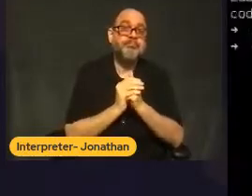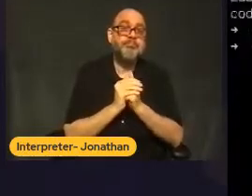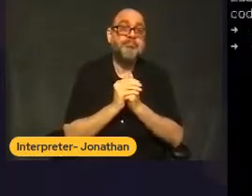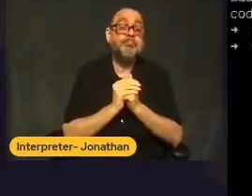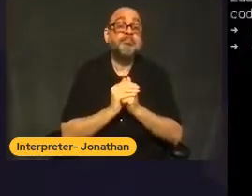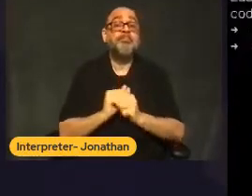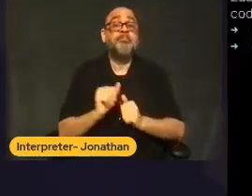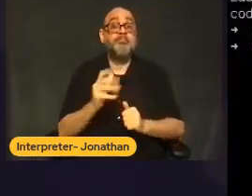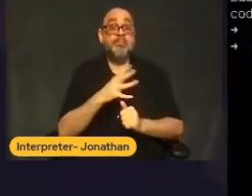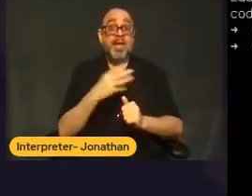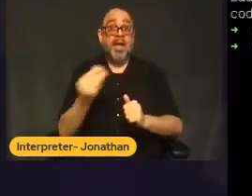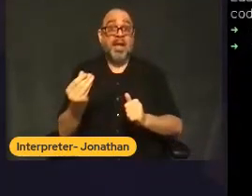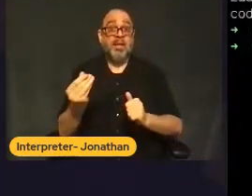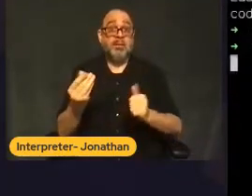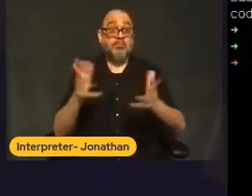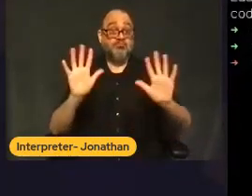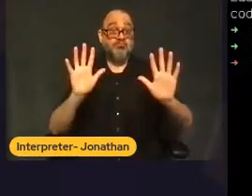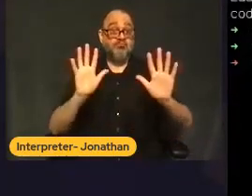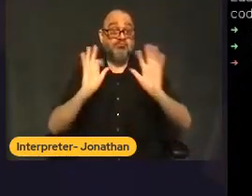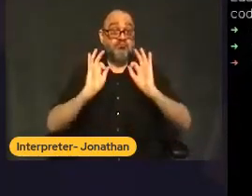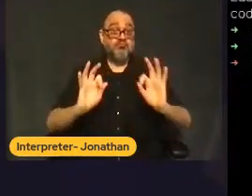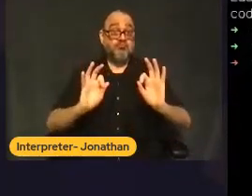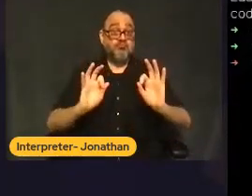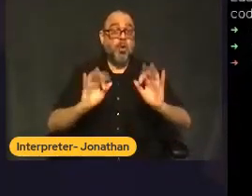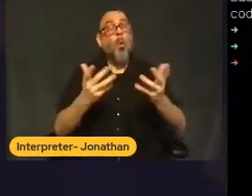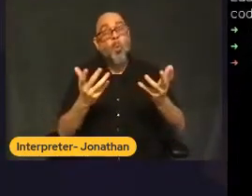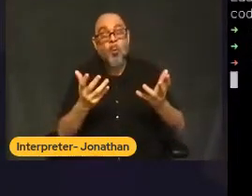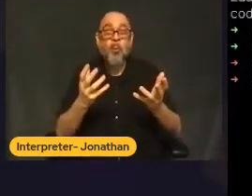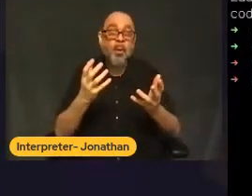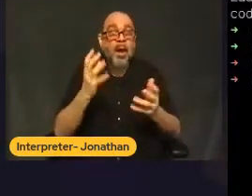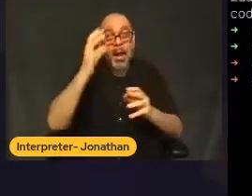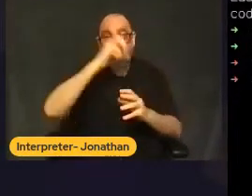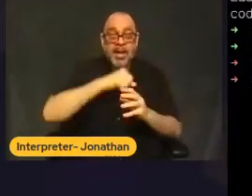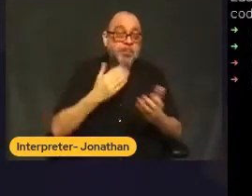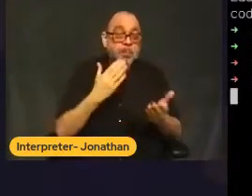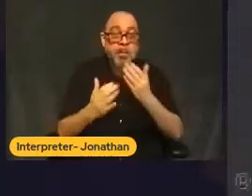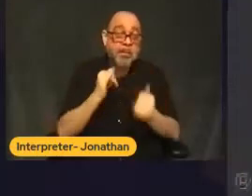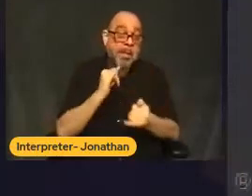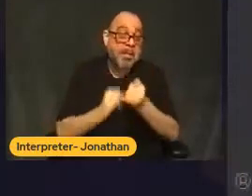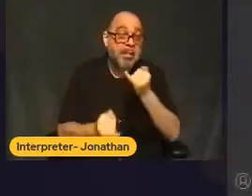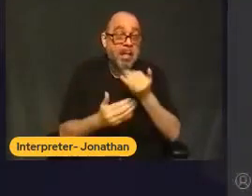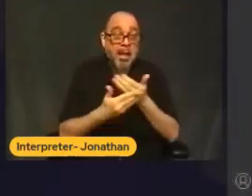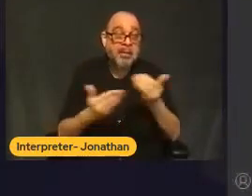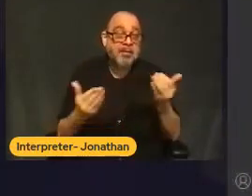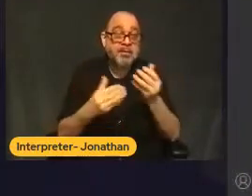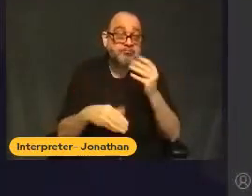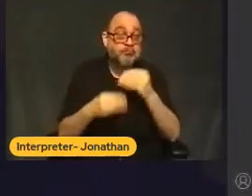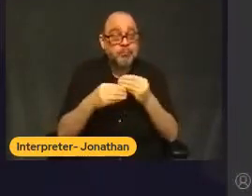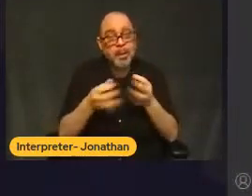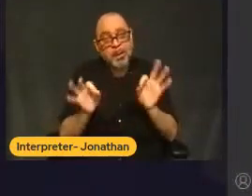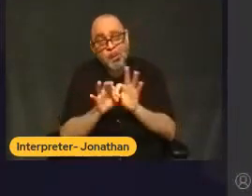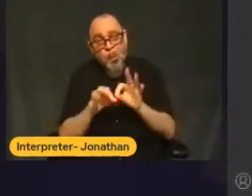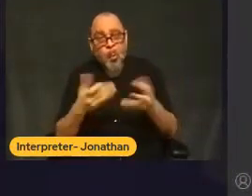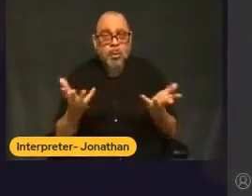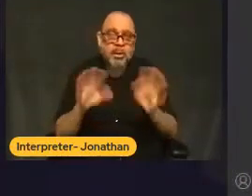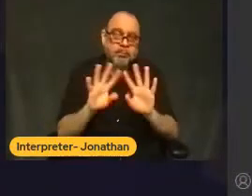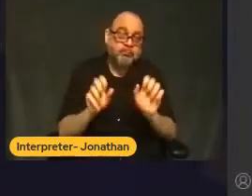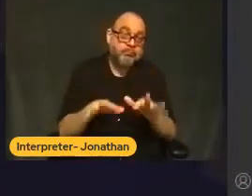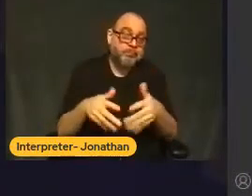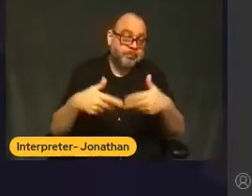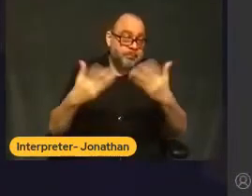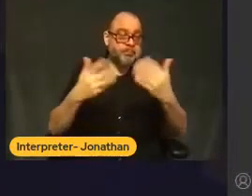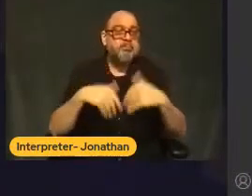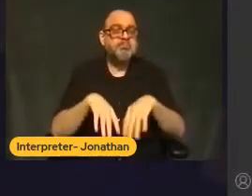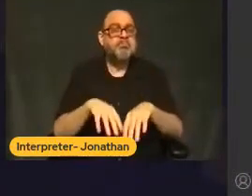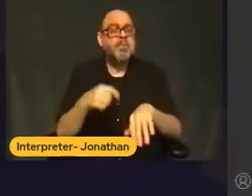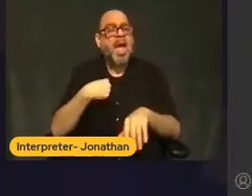And that's it. I guess the last thing to maybe do, I don't know if that's even important, because I think the